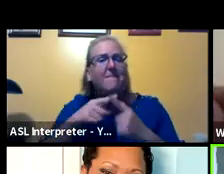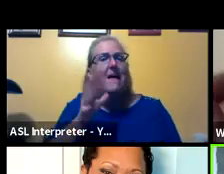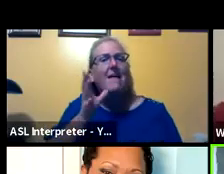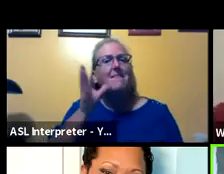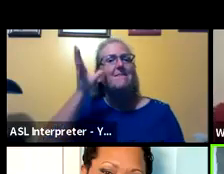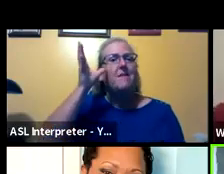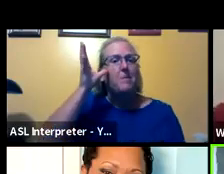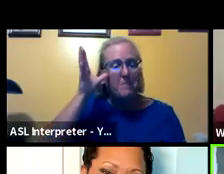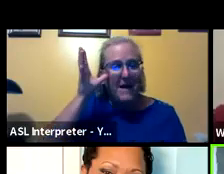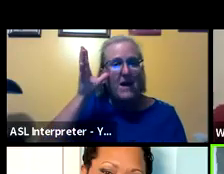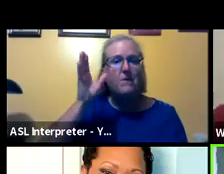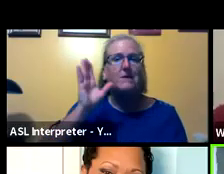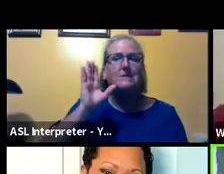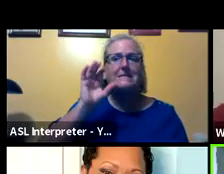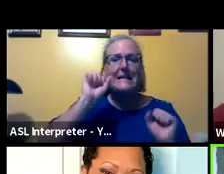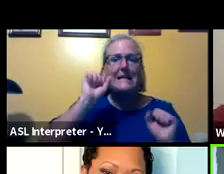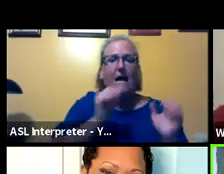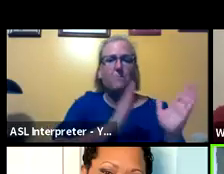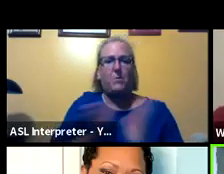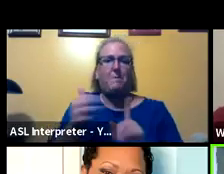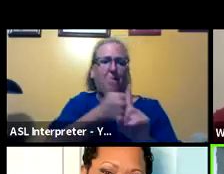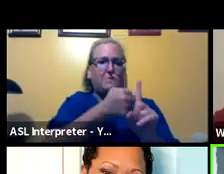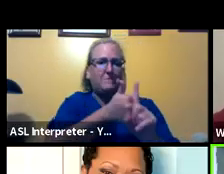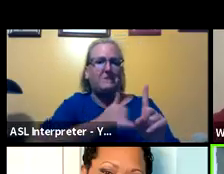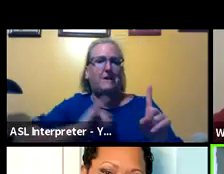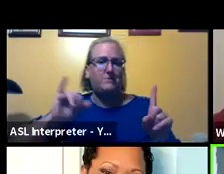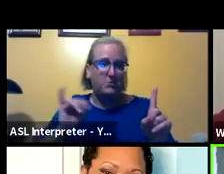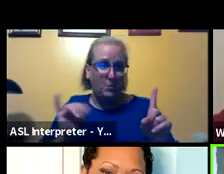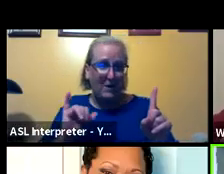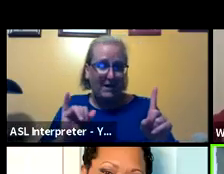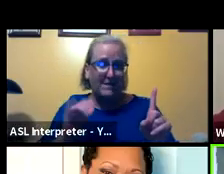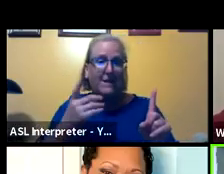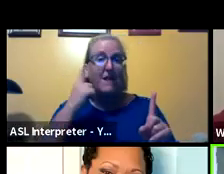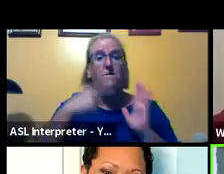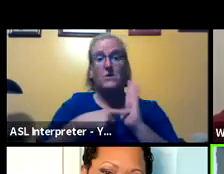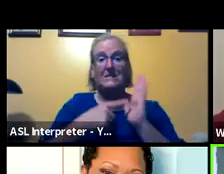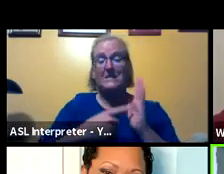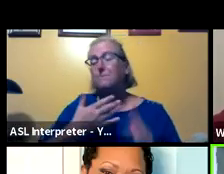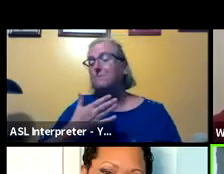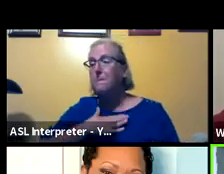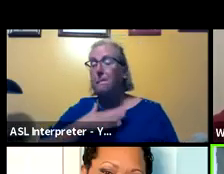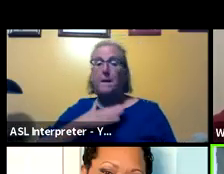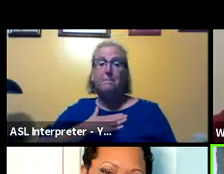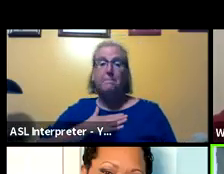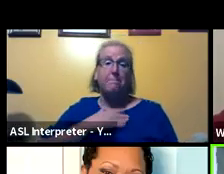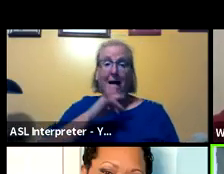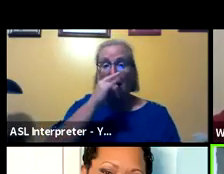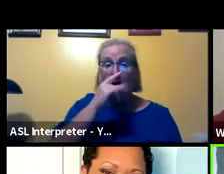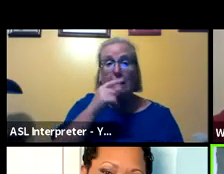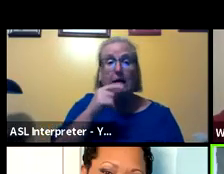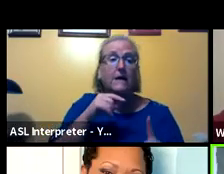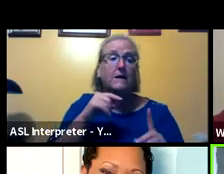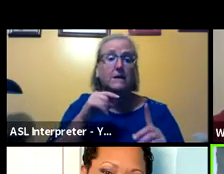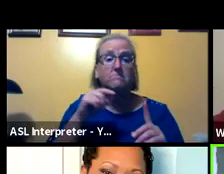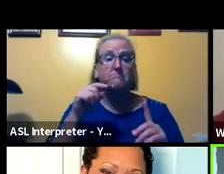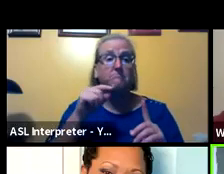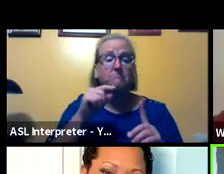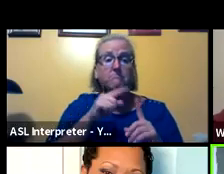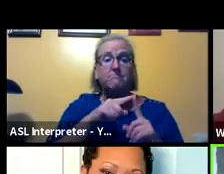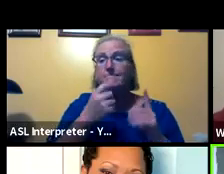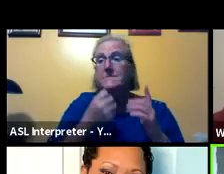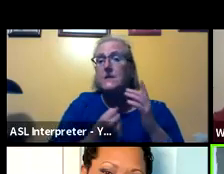opportunity to then prepare for themselves. An example, if I have a kid that in